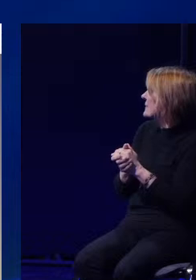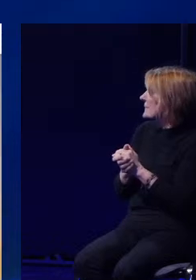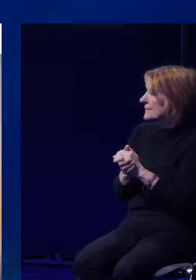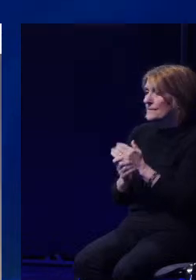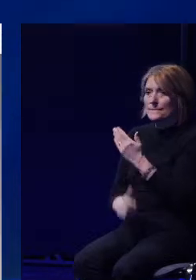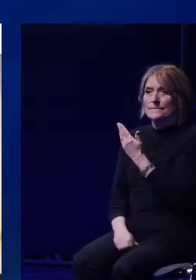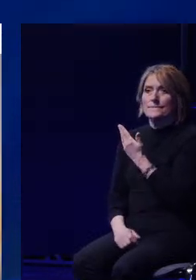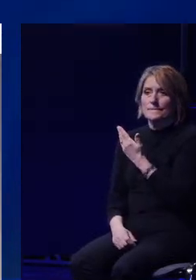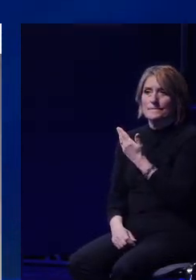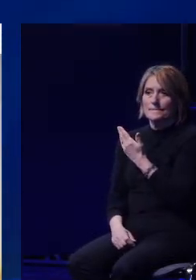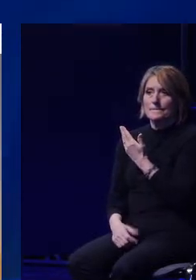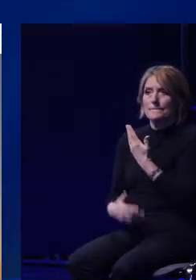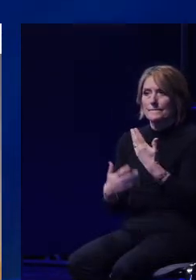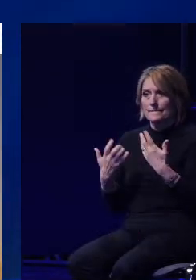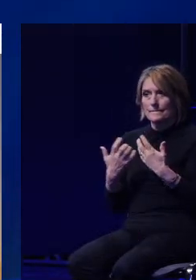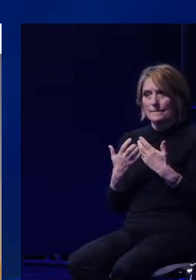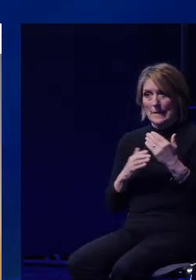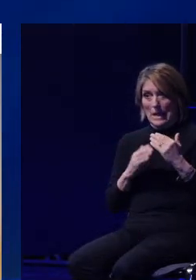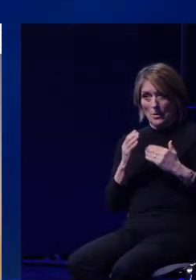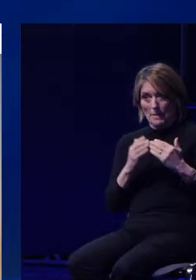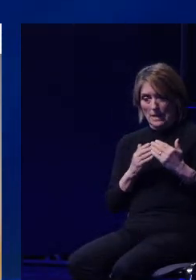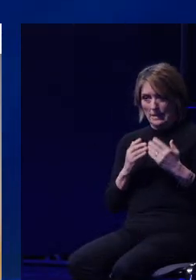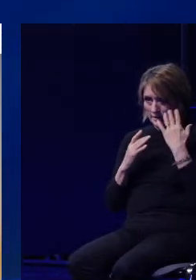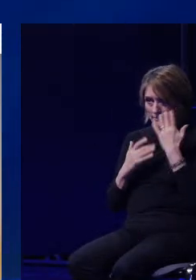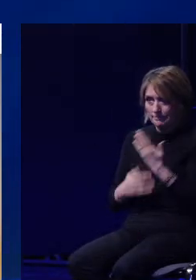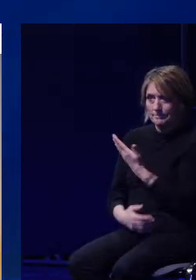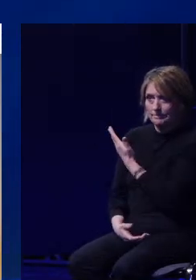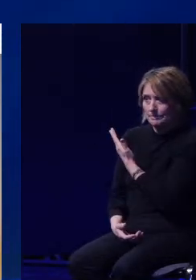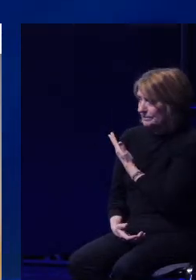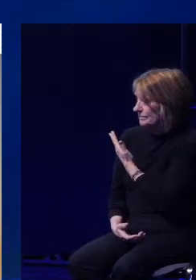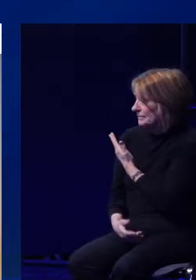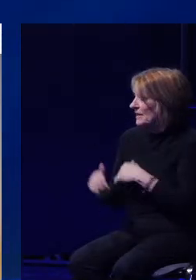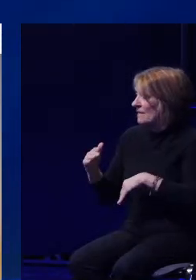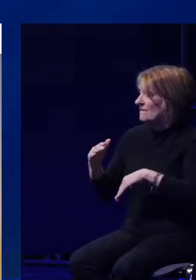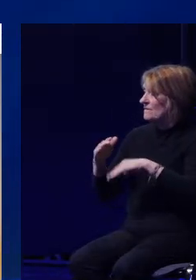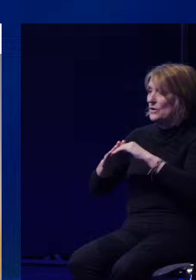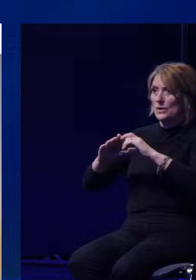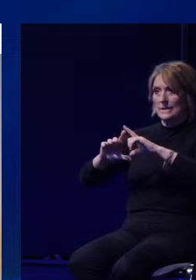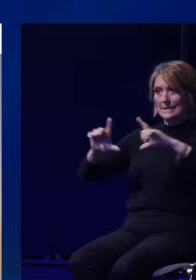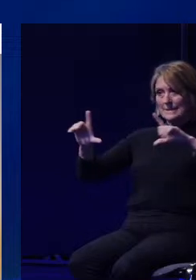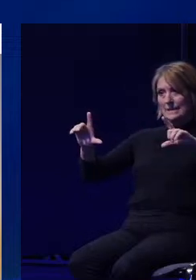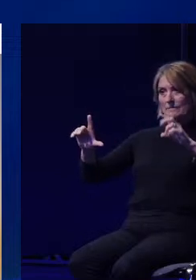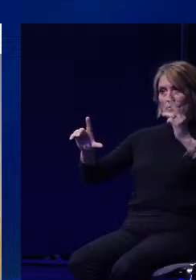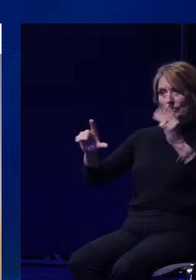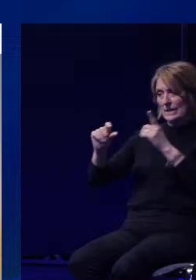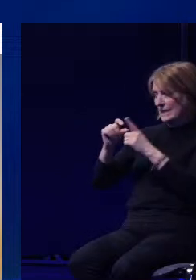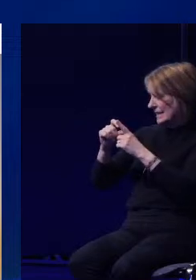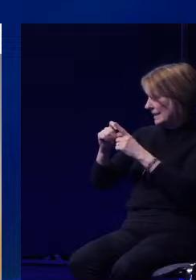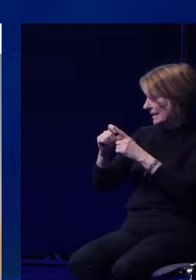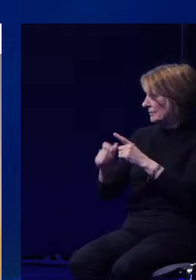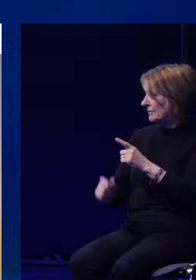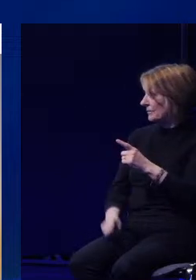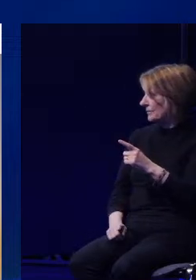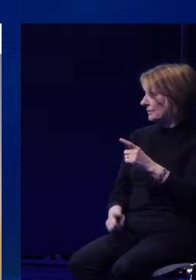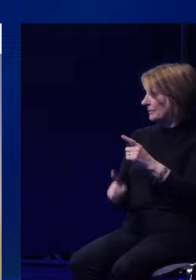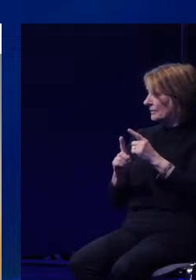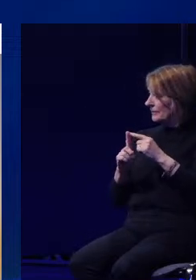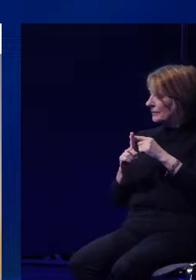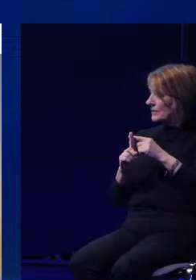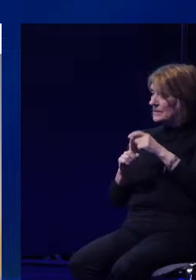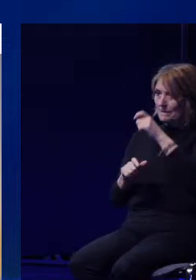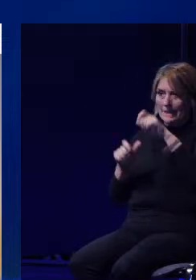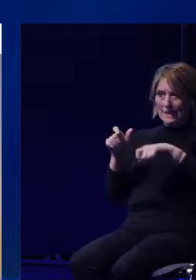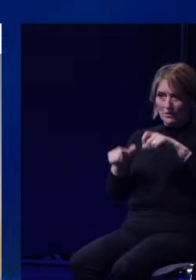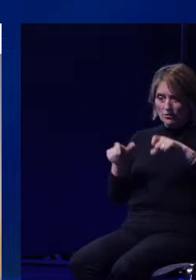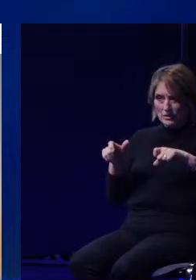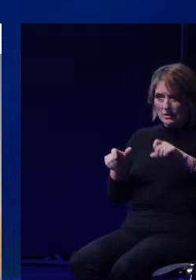And show you how this was built up. So this is a full scene of 3D. There's the Millennium Falcon back there. There's some characters in